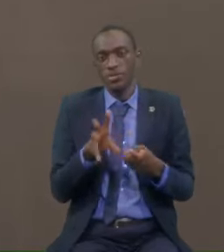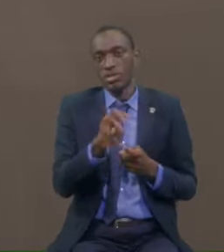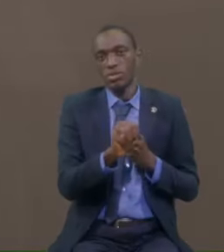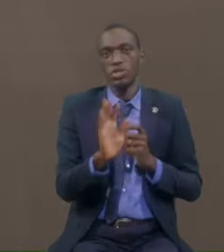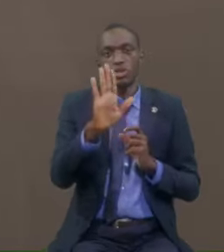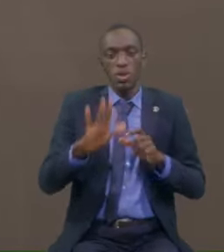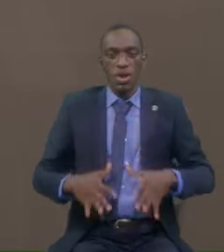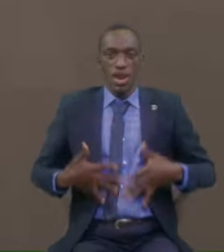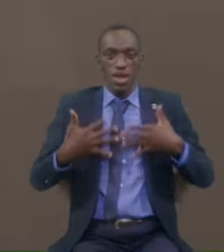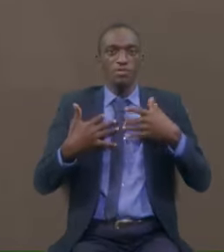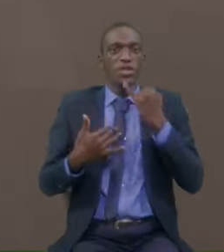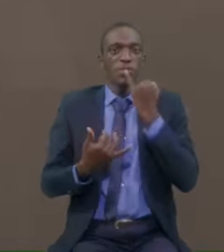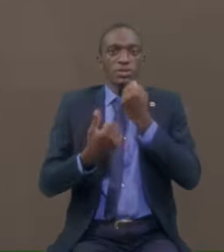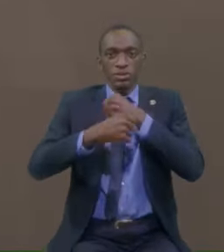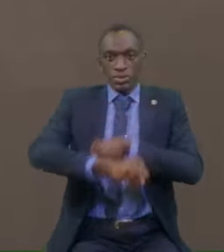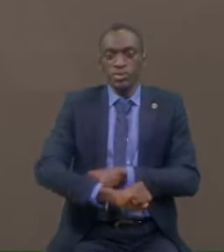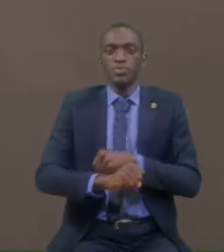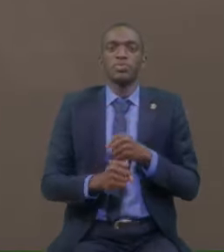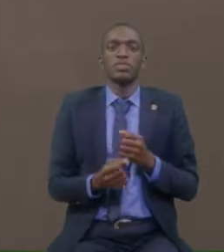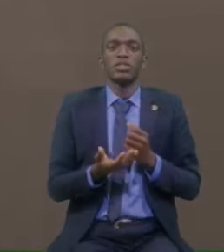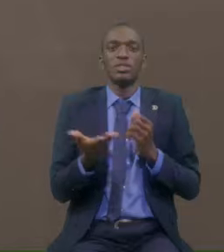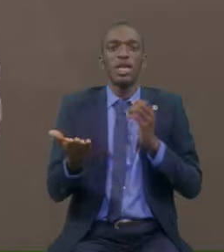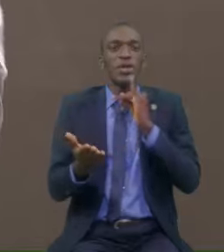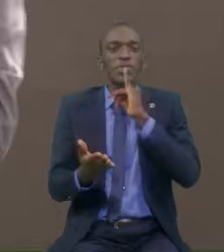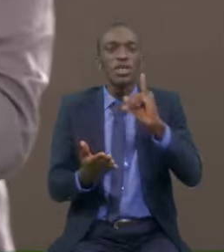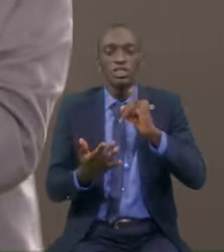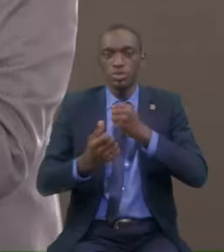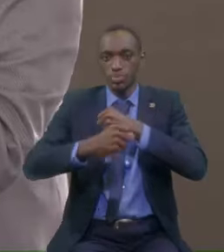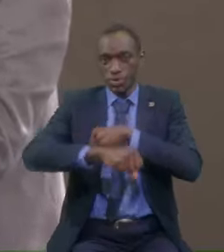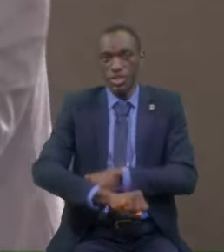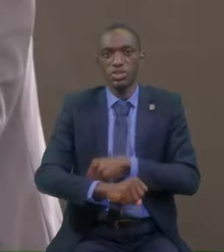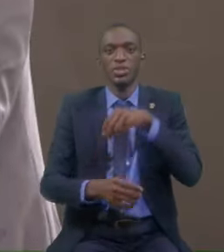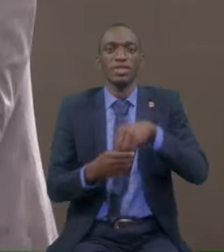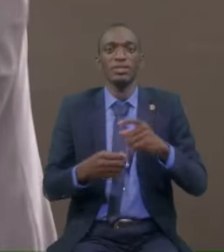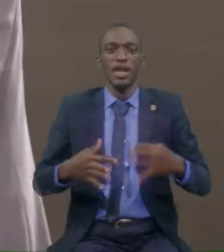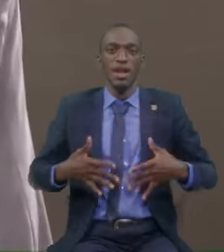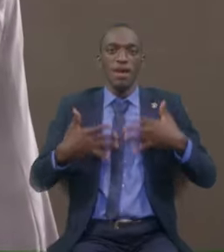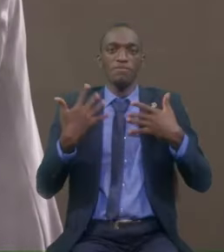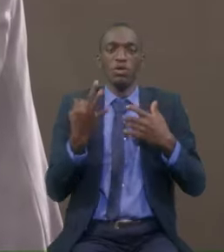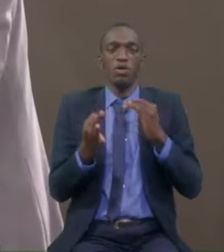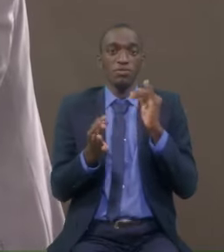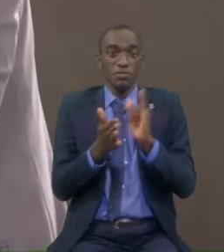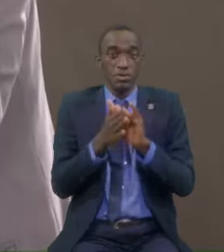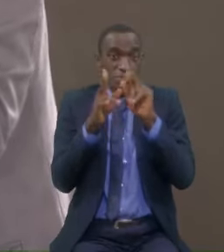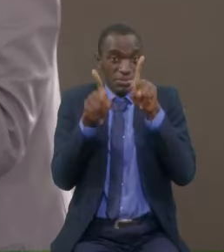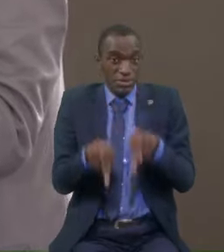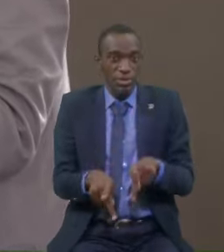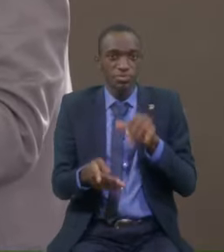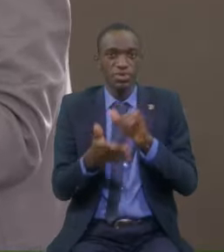is immunity, protection in the life of the one that is filled,